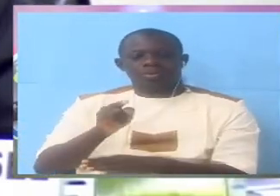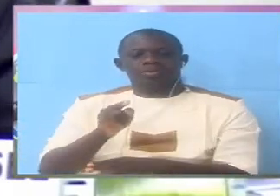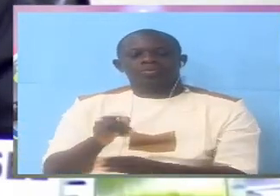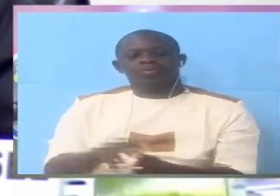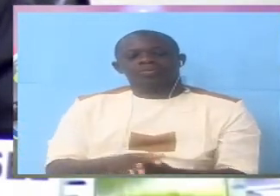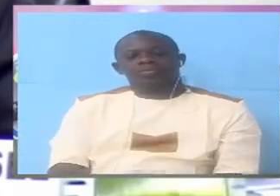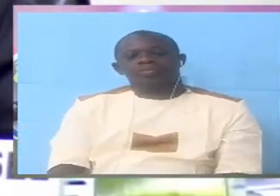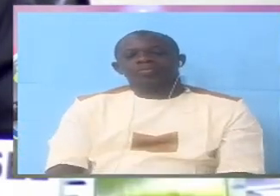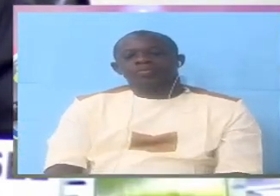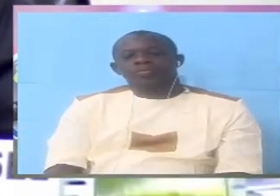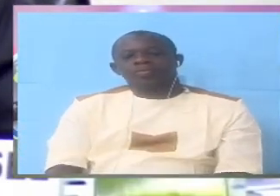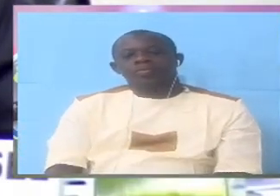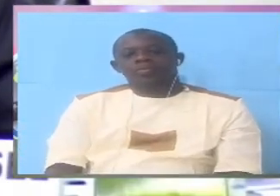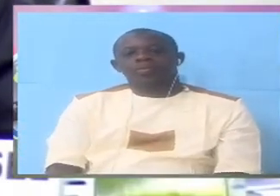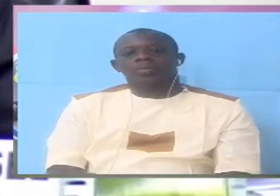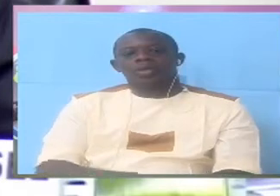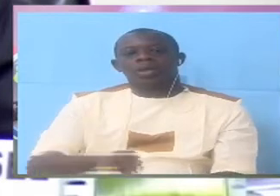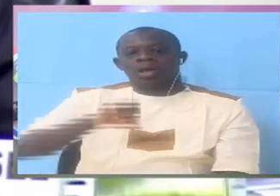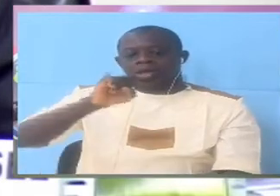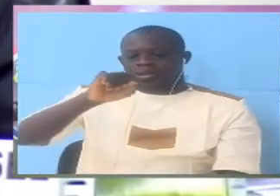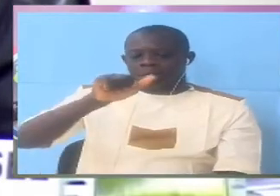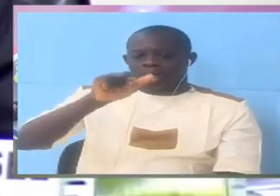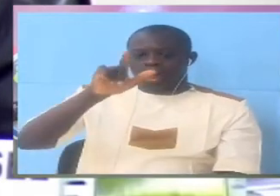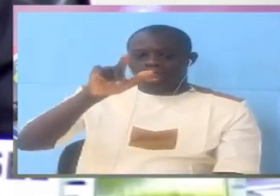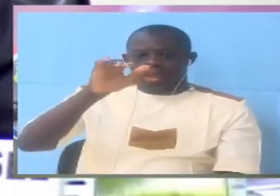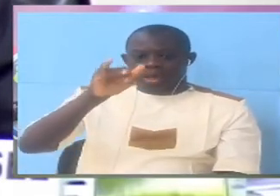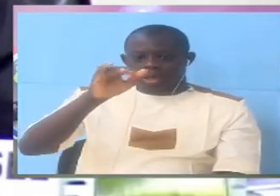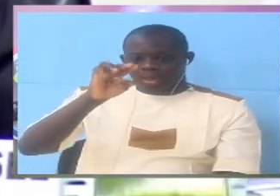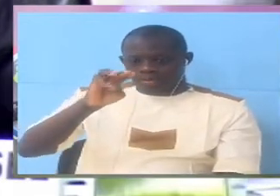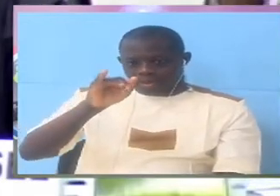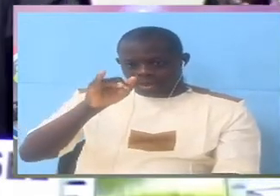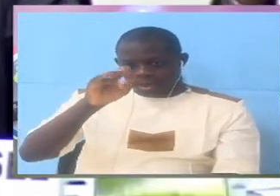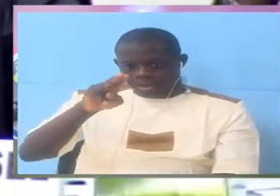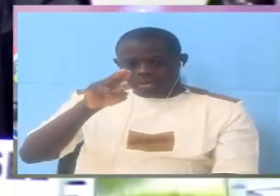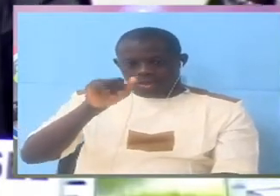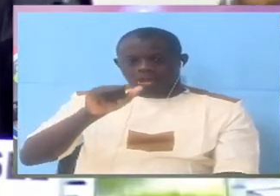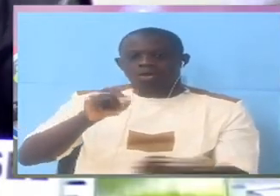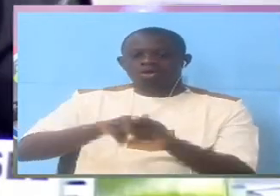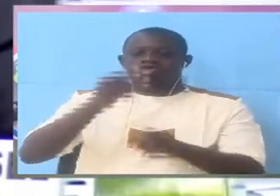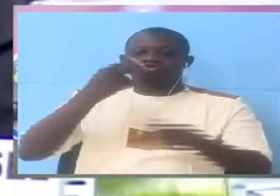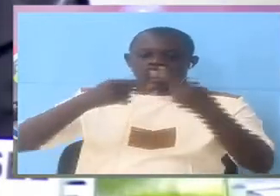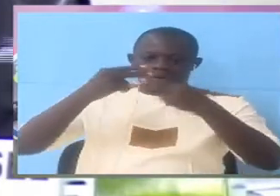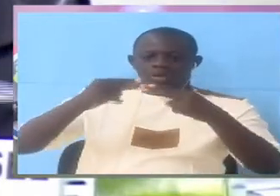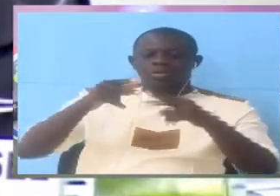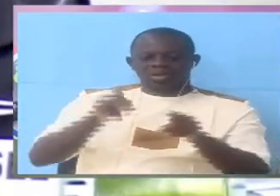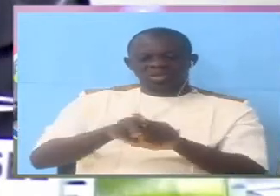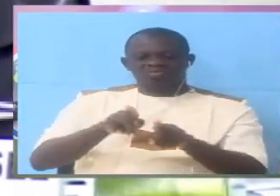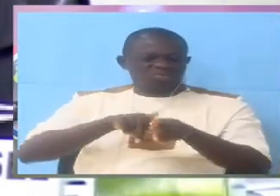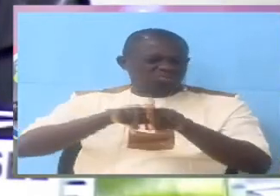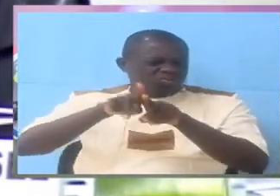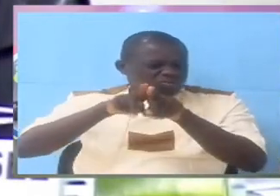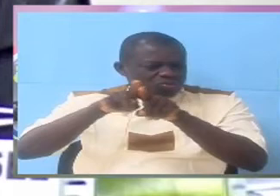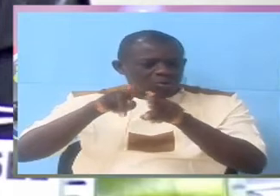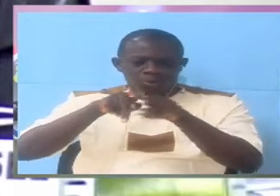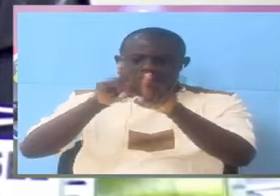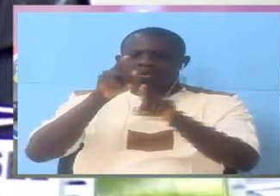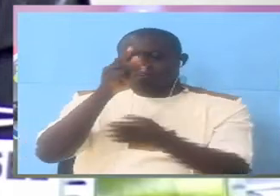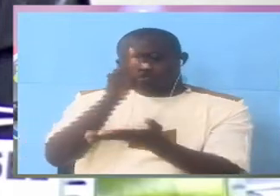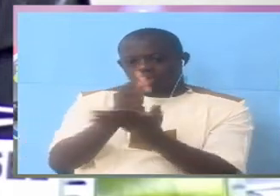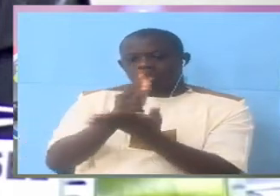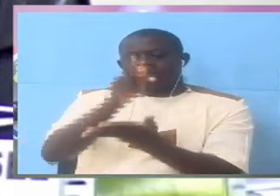Okay. Salimina's story is almost identical with the story of the victim. Salimina la to sede